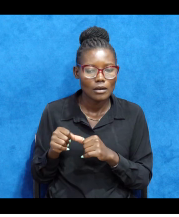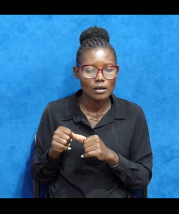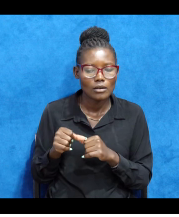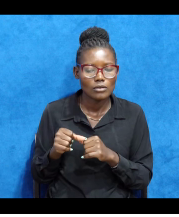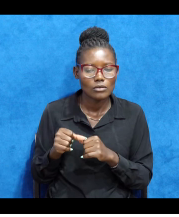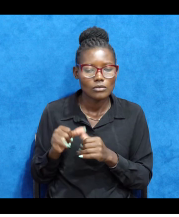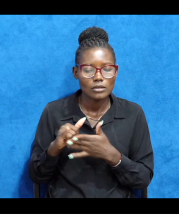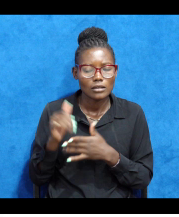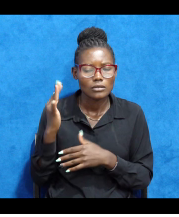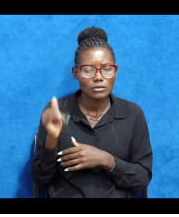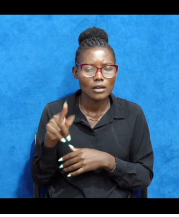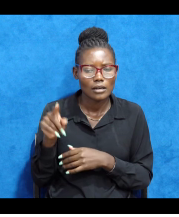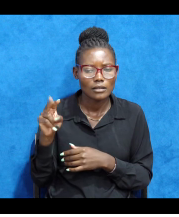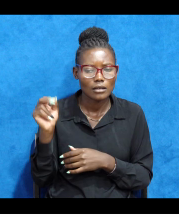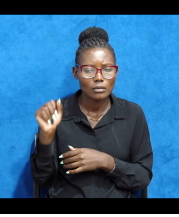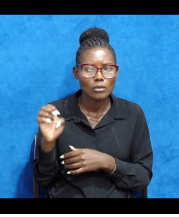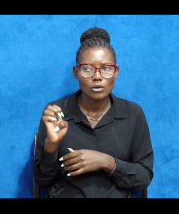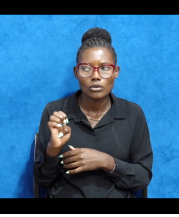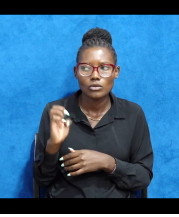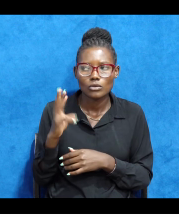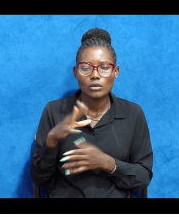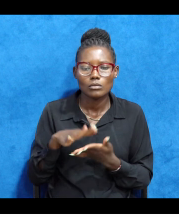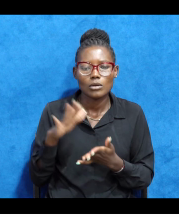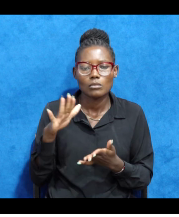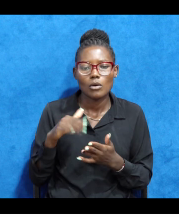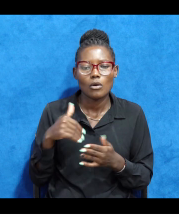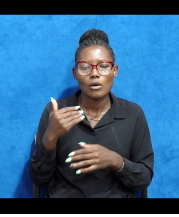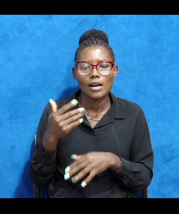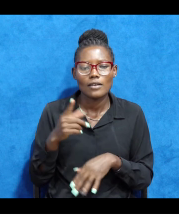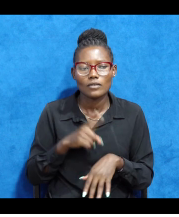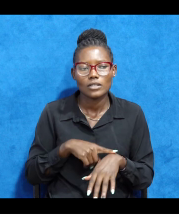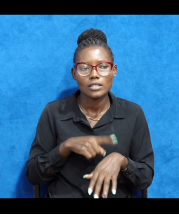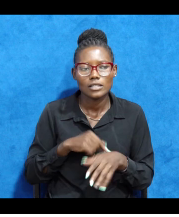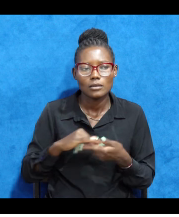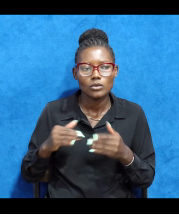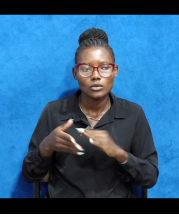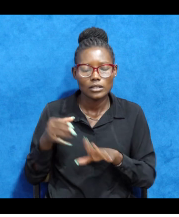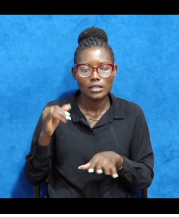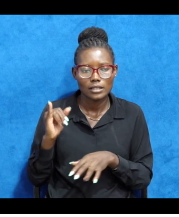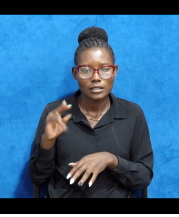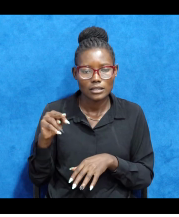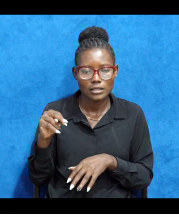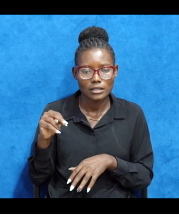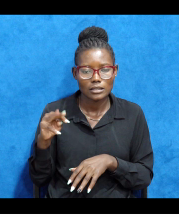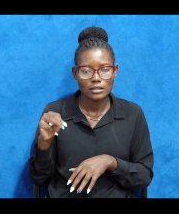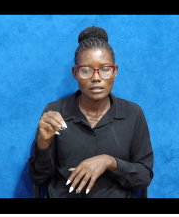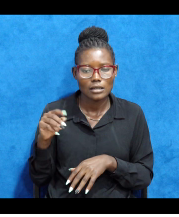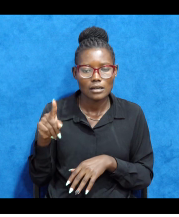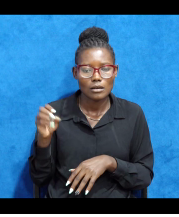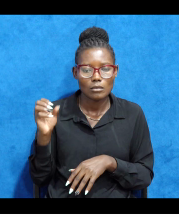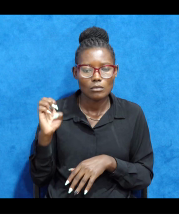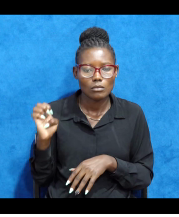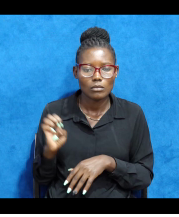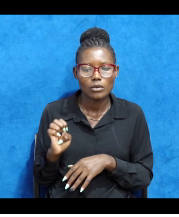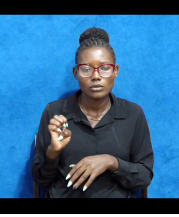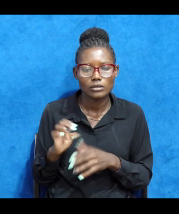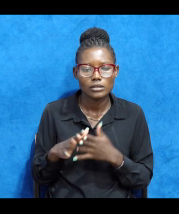that force in a much shorter span of time, which could be a favorable adaptation for us, could be something we're not super interested